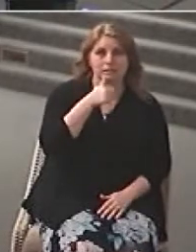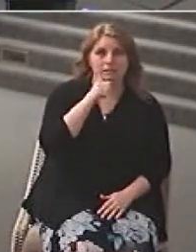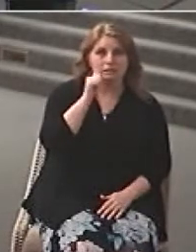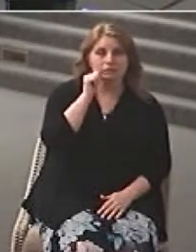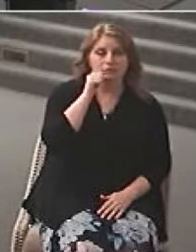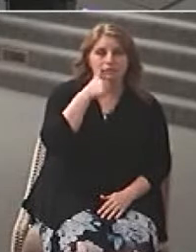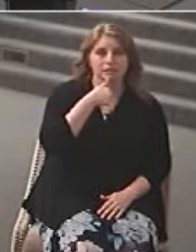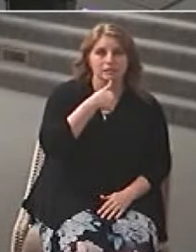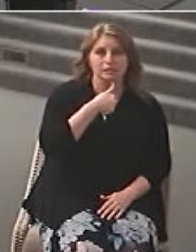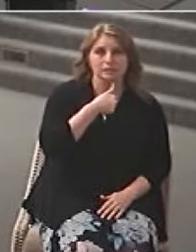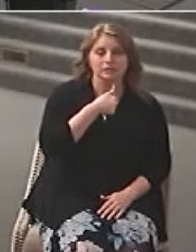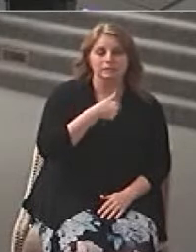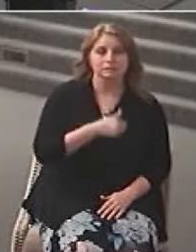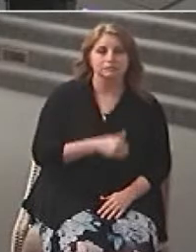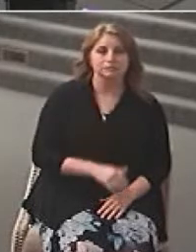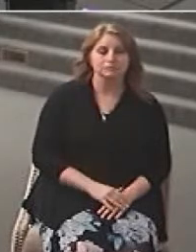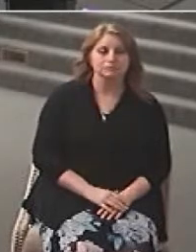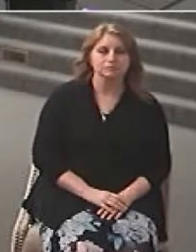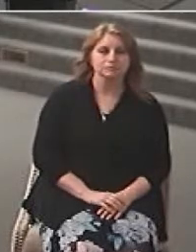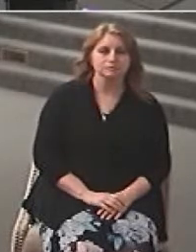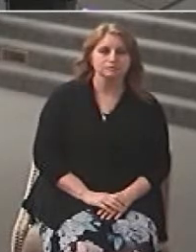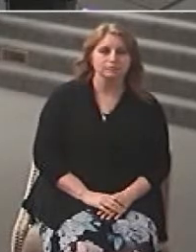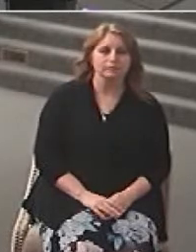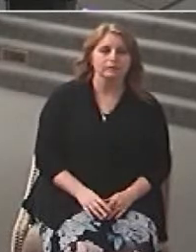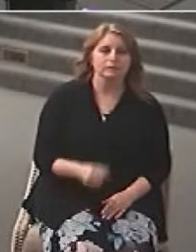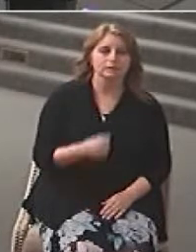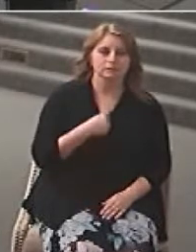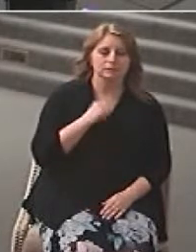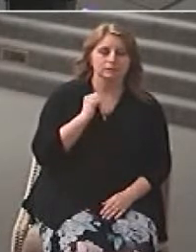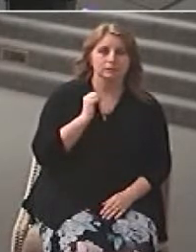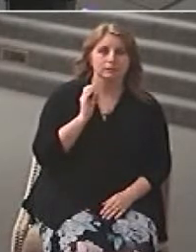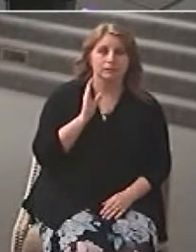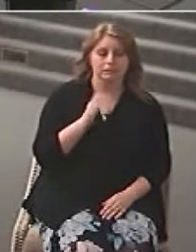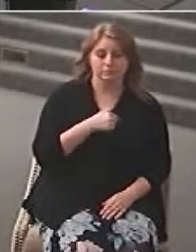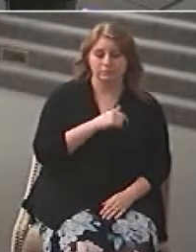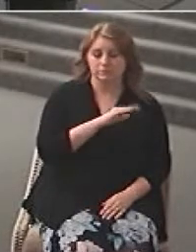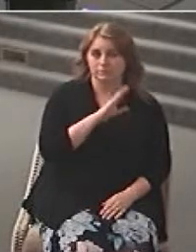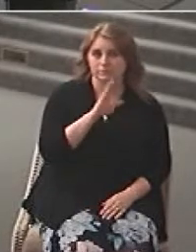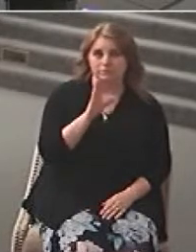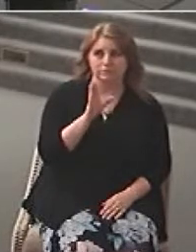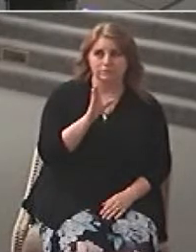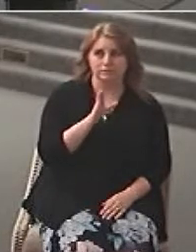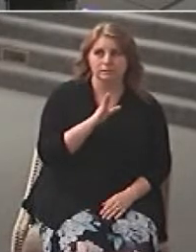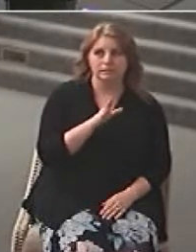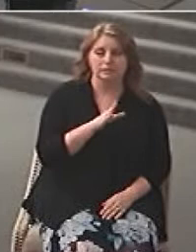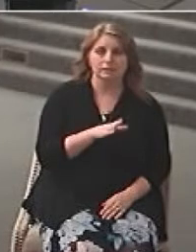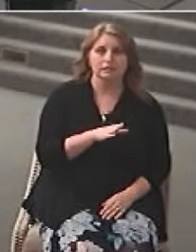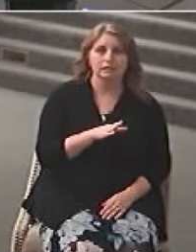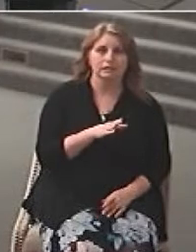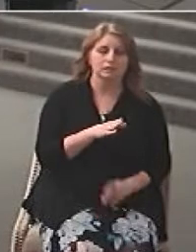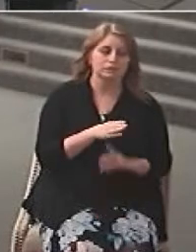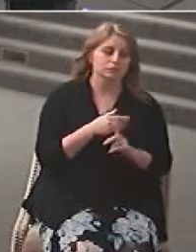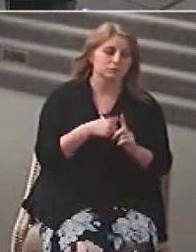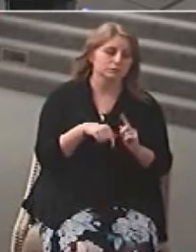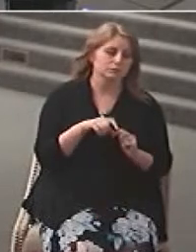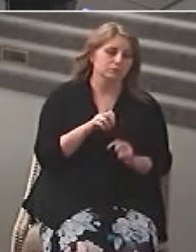light every day. No, I'll never.